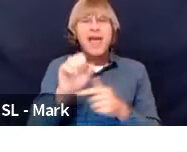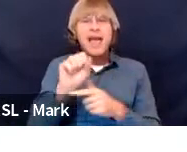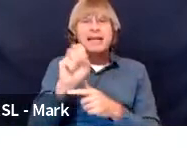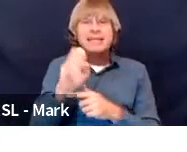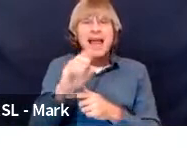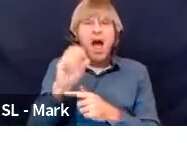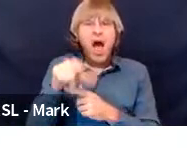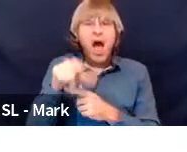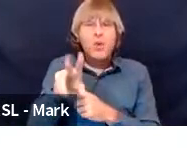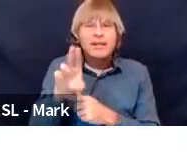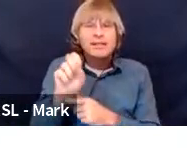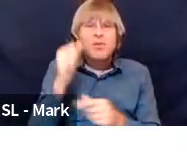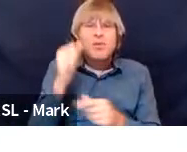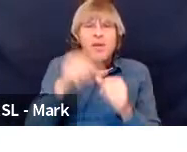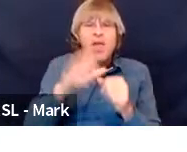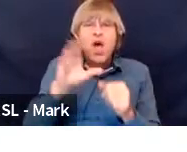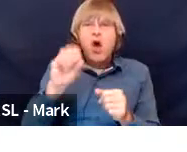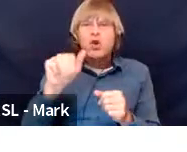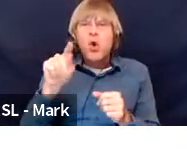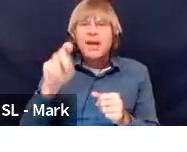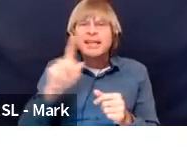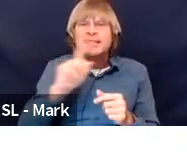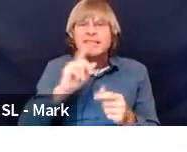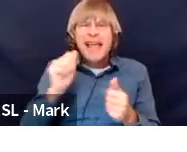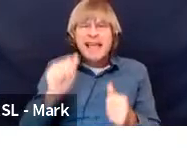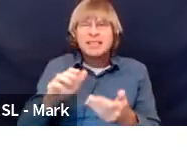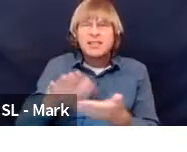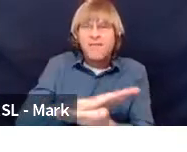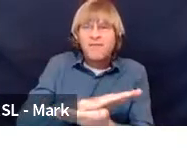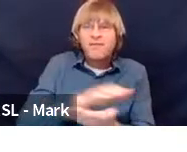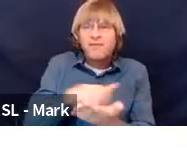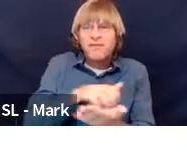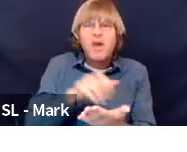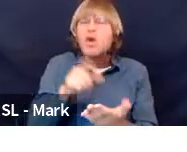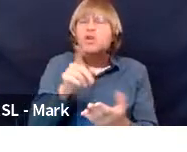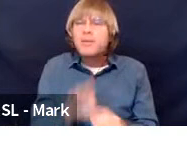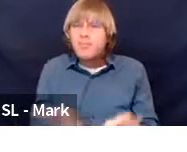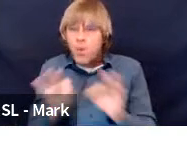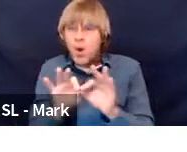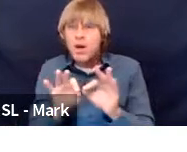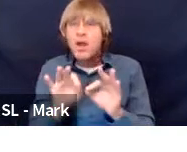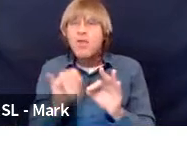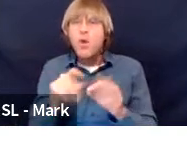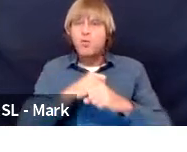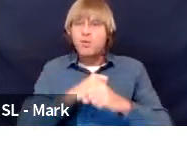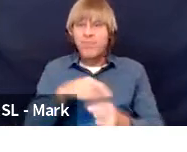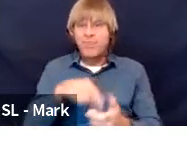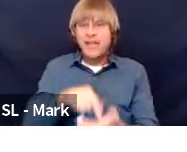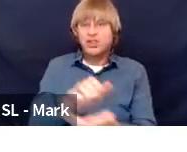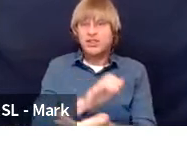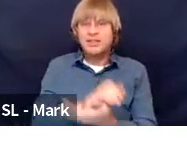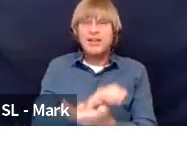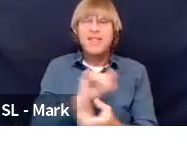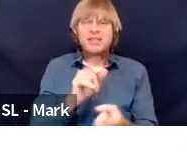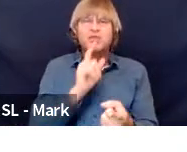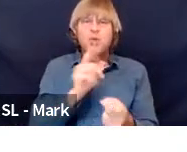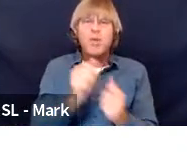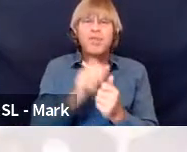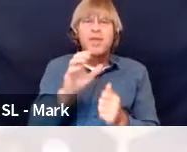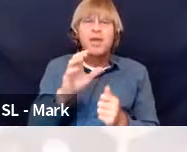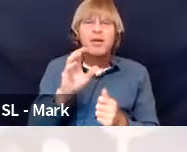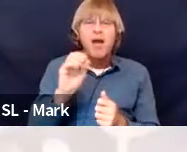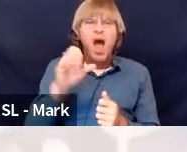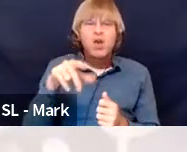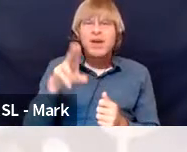aqueous. Remember how I said coated is prone to scuffing? It's important that you protect the sheet, and that's usually going to be with an